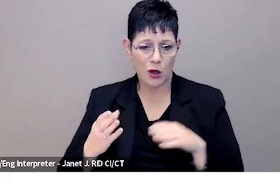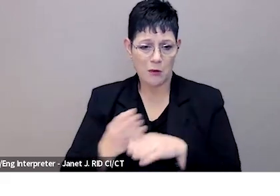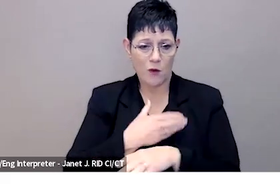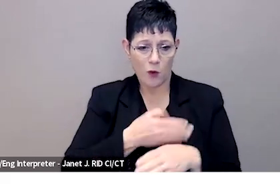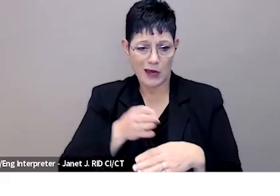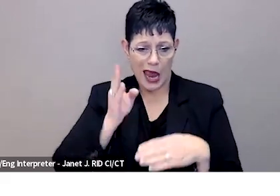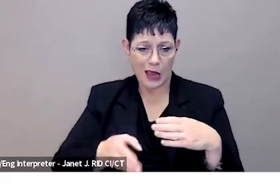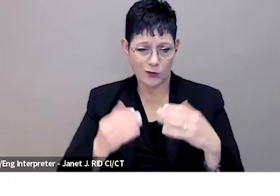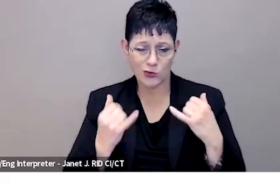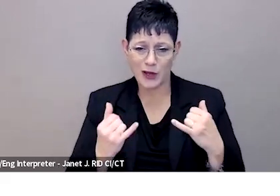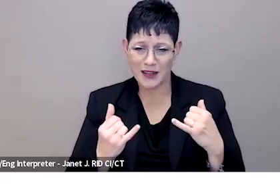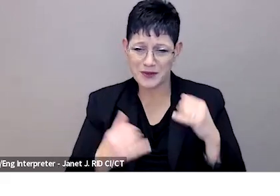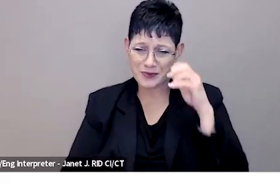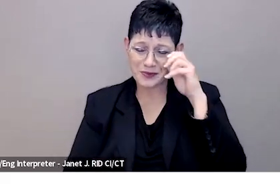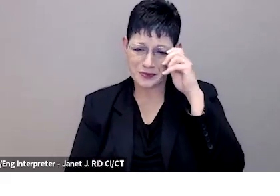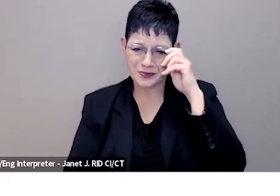day.